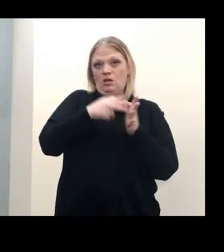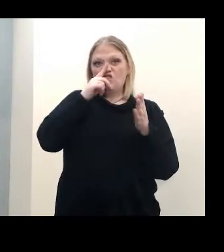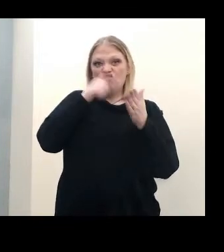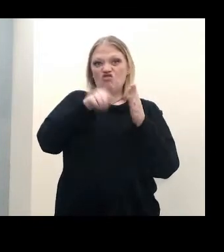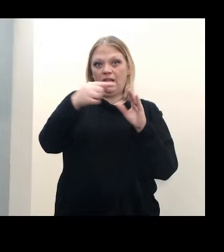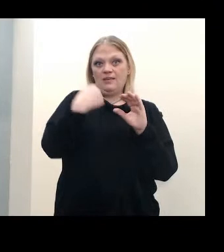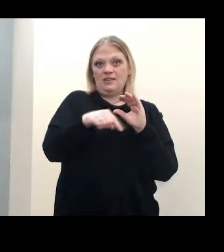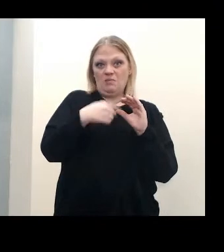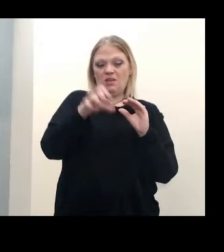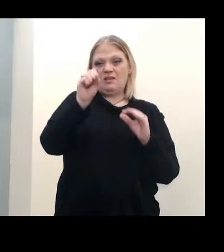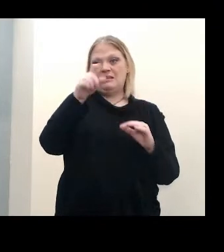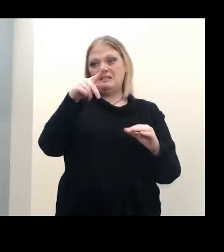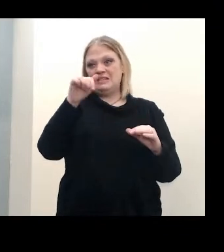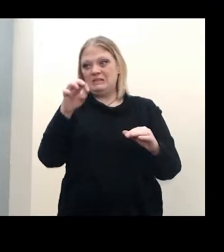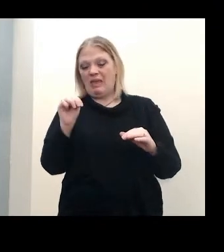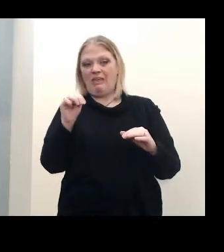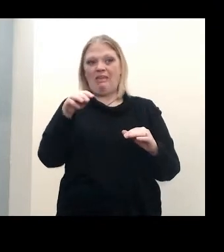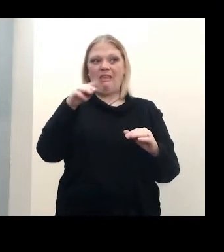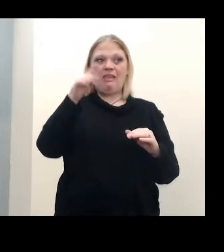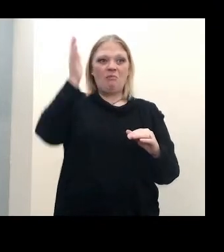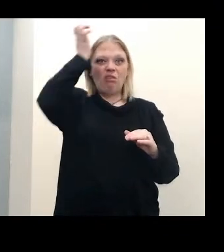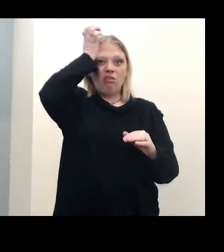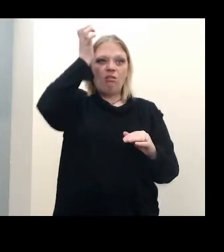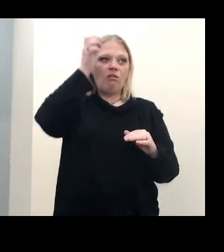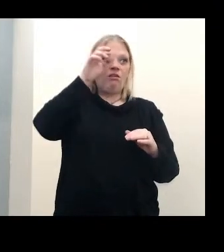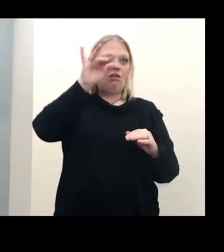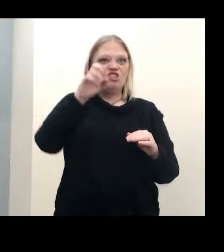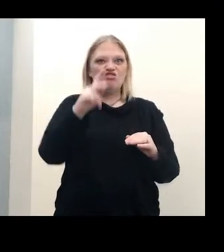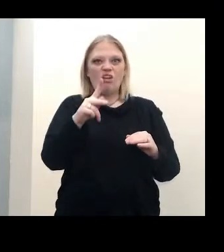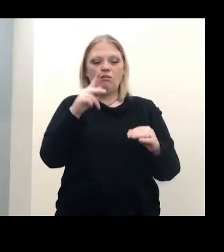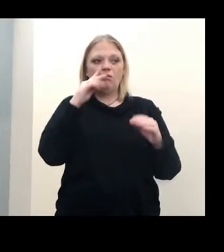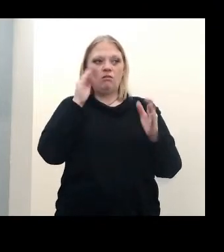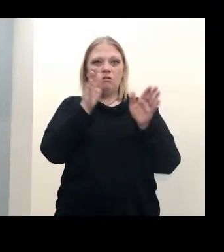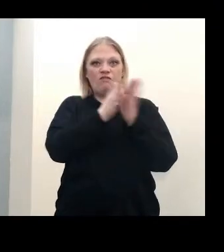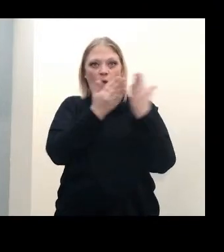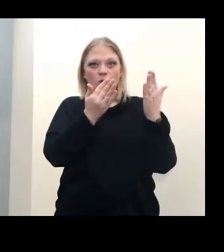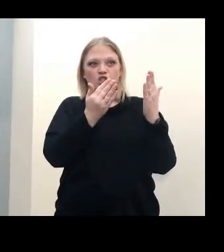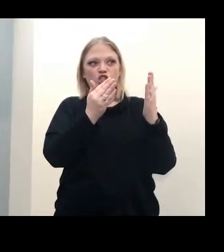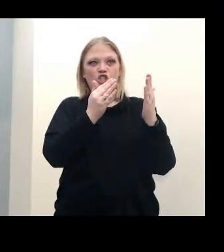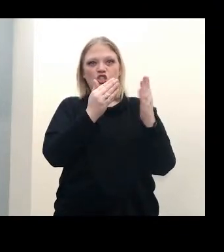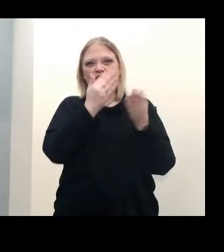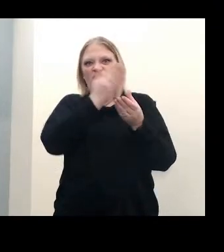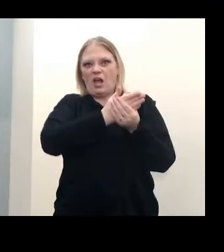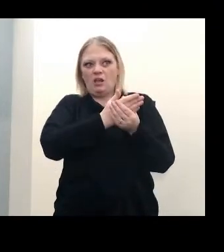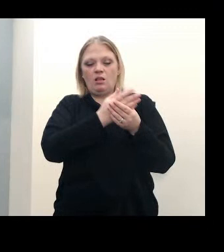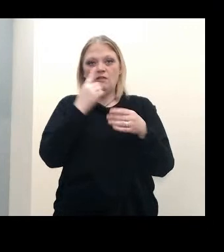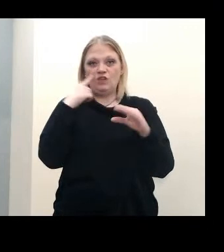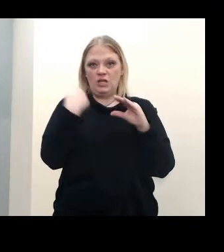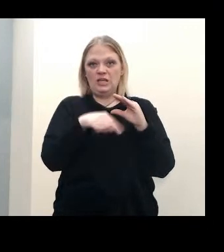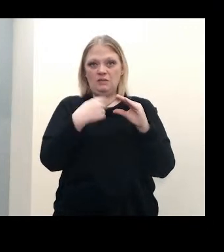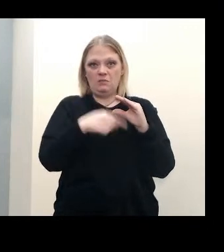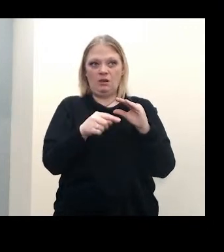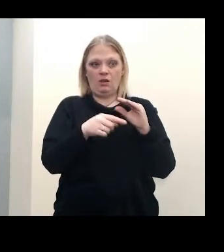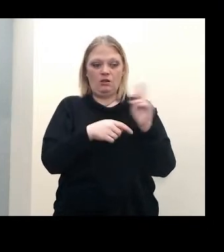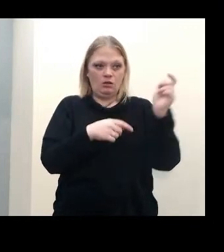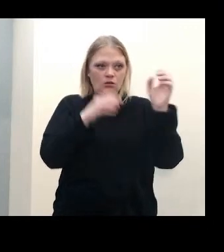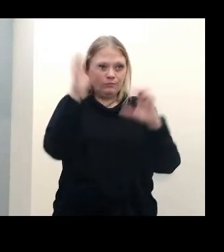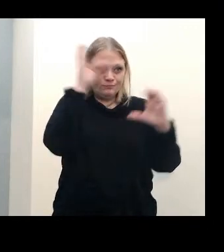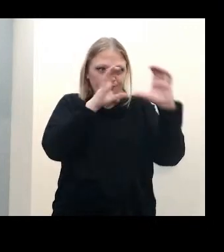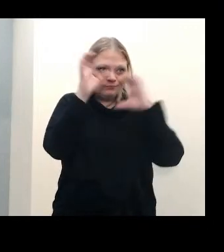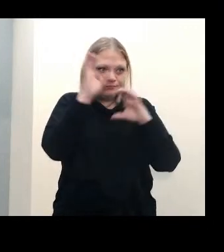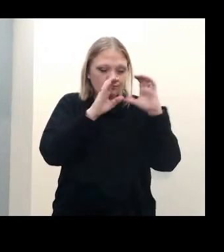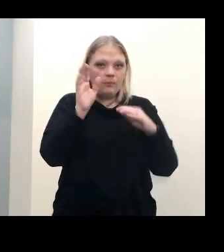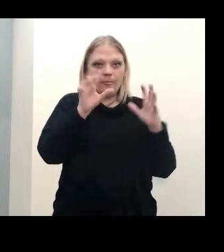or your junk folders. We're finding that a lot of people have discovered when they've gone data mining in their emails, they've found